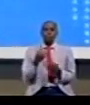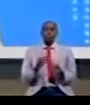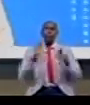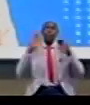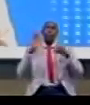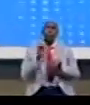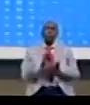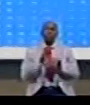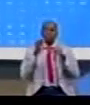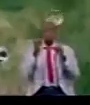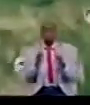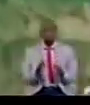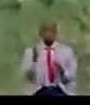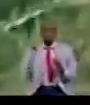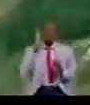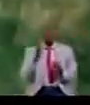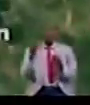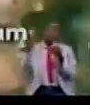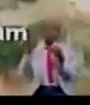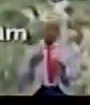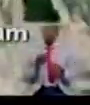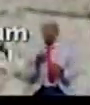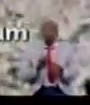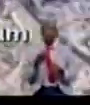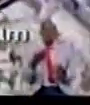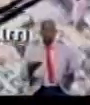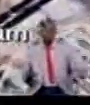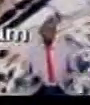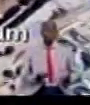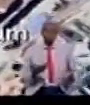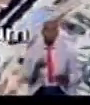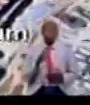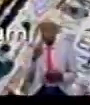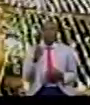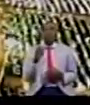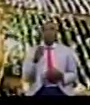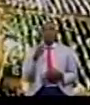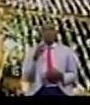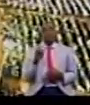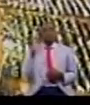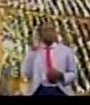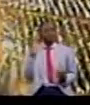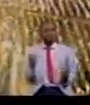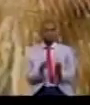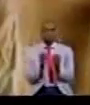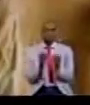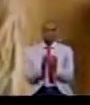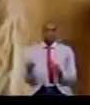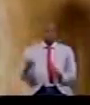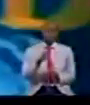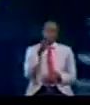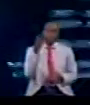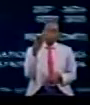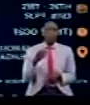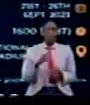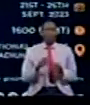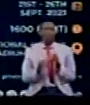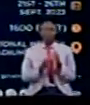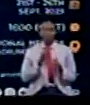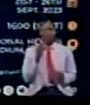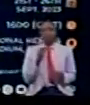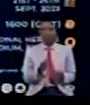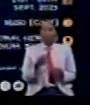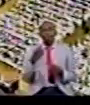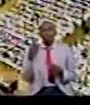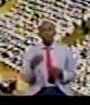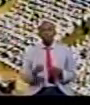to thank Him for all that God has been doing in every one of our lives, in our individual life to